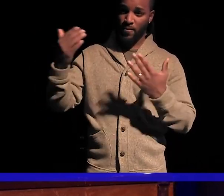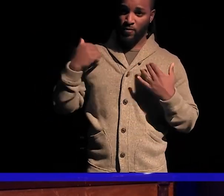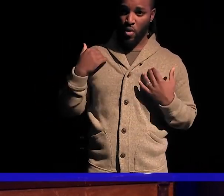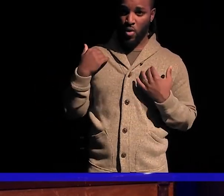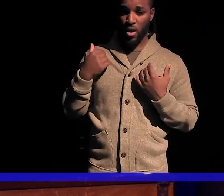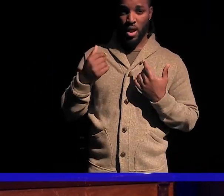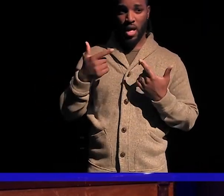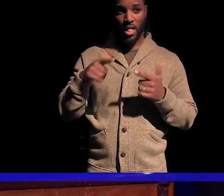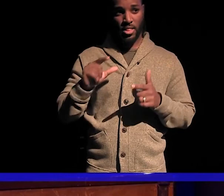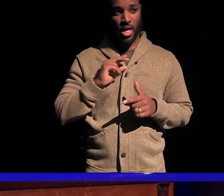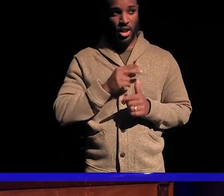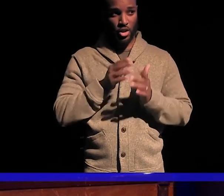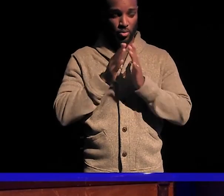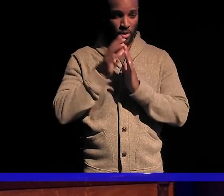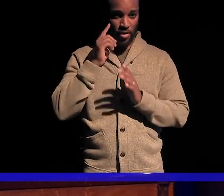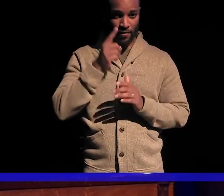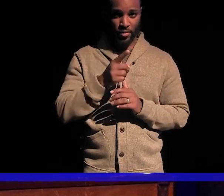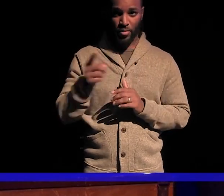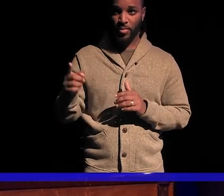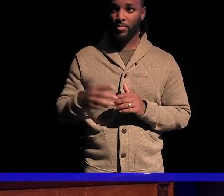prayer.